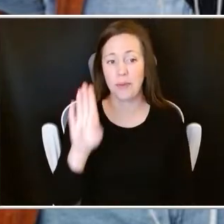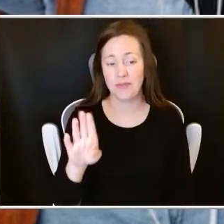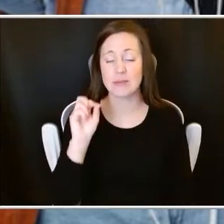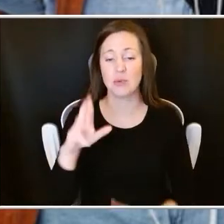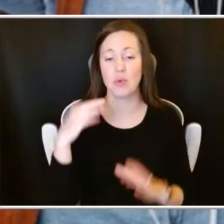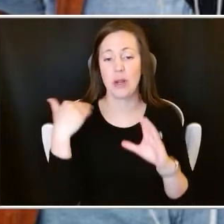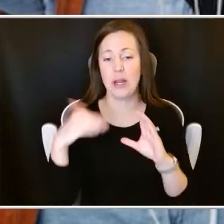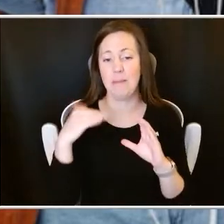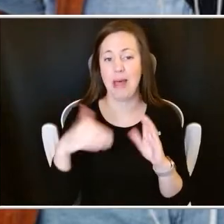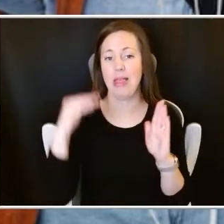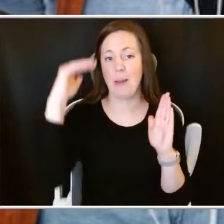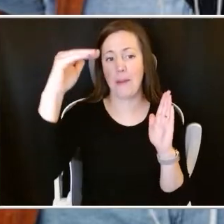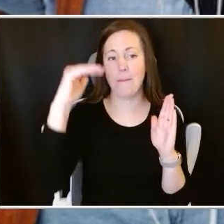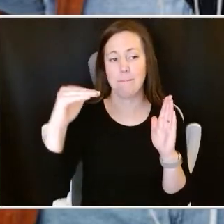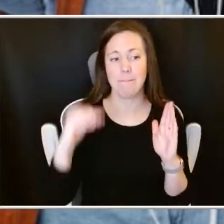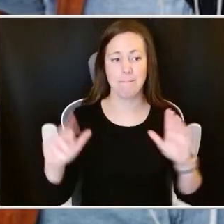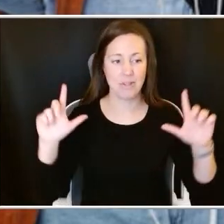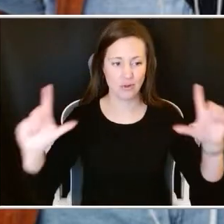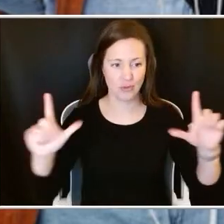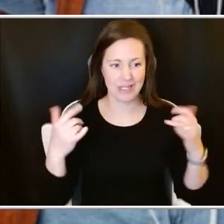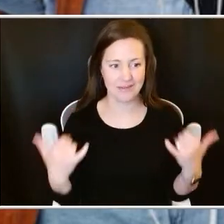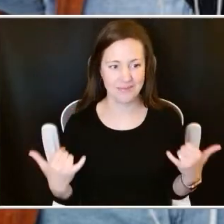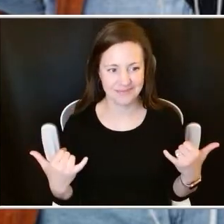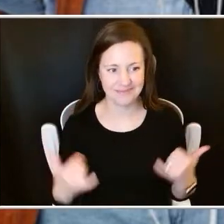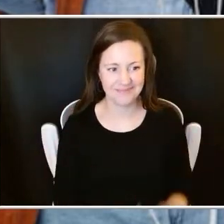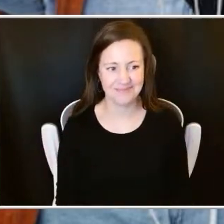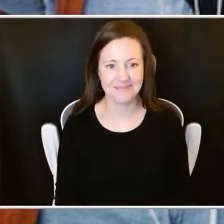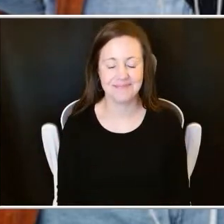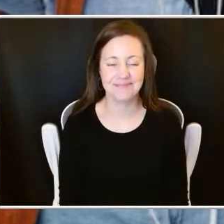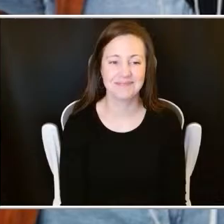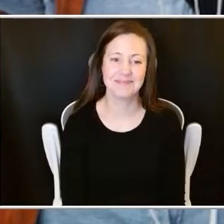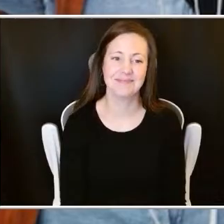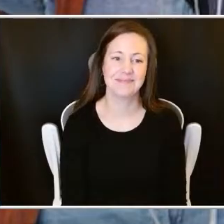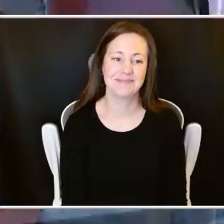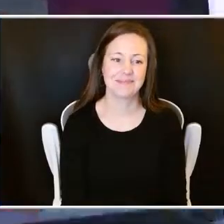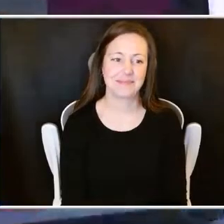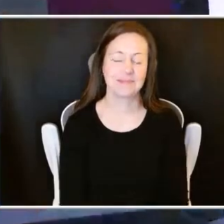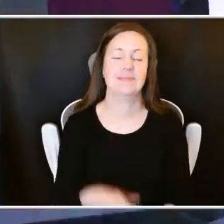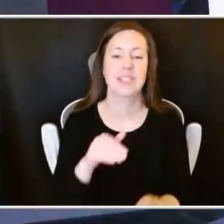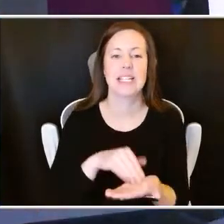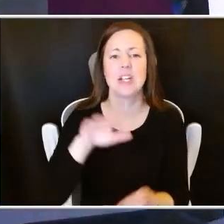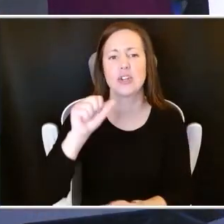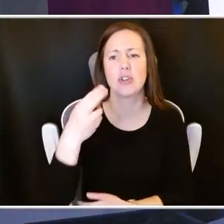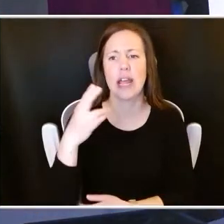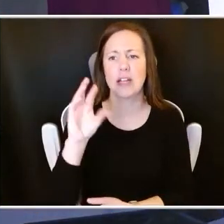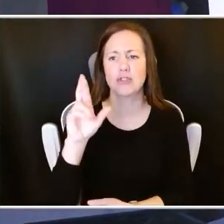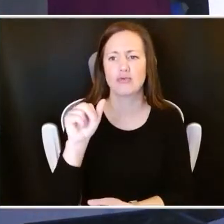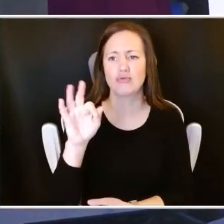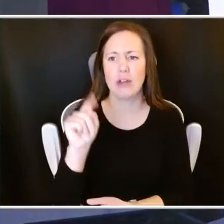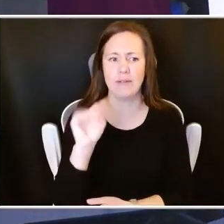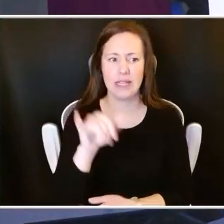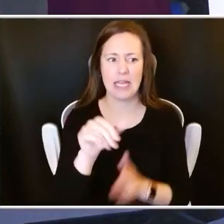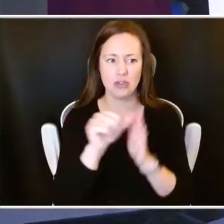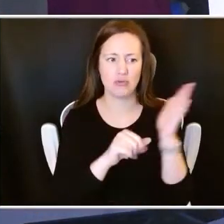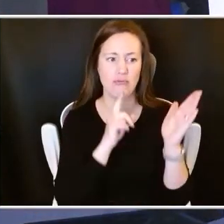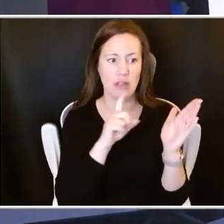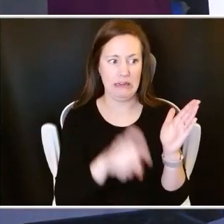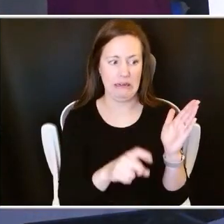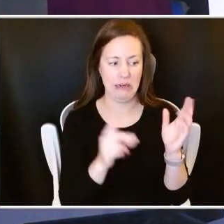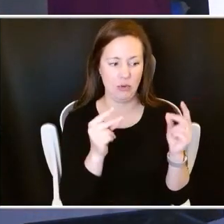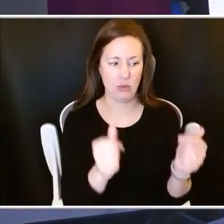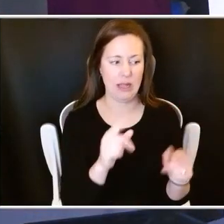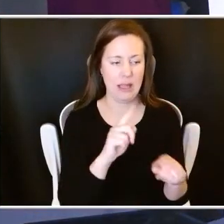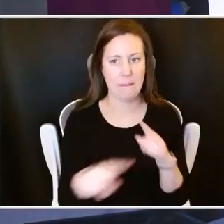News Network. That information is there on your screen. Dr. Ashcraft, that surgery was needed pretty quickly, but Kathy, in your